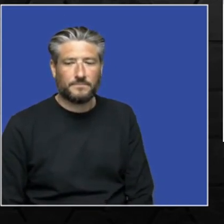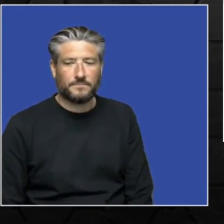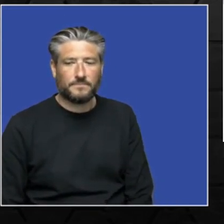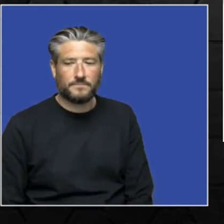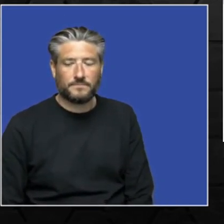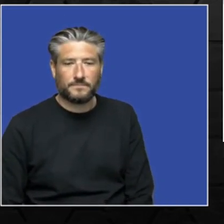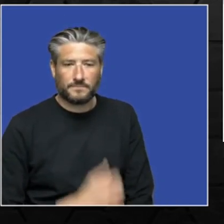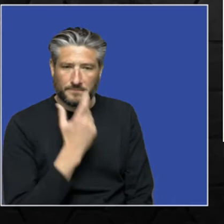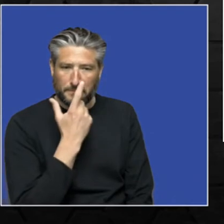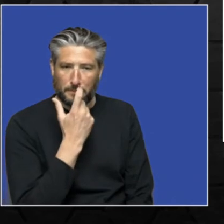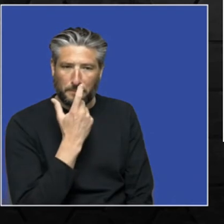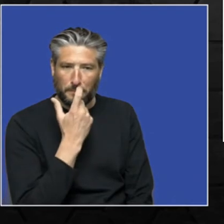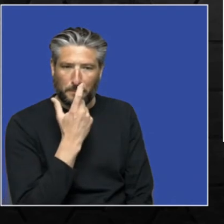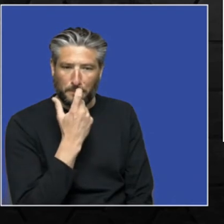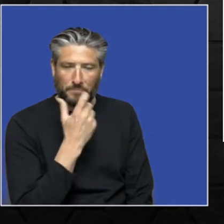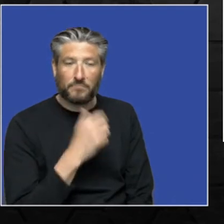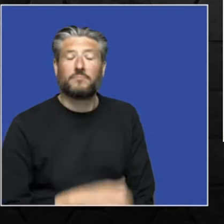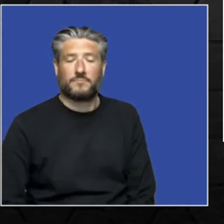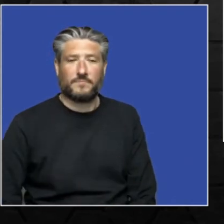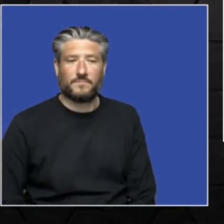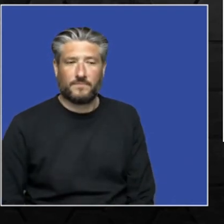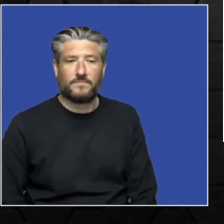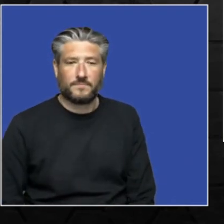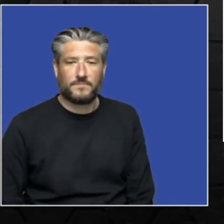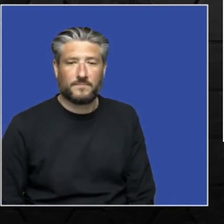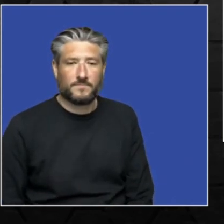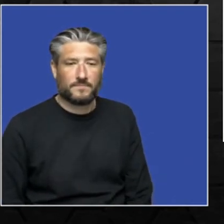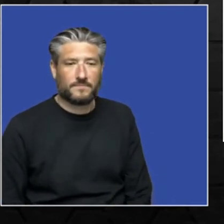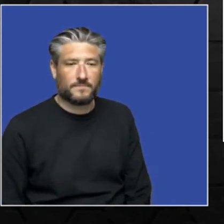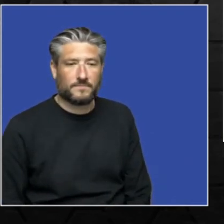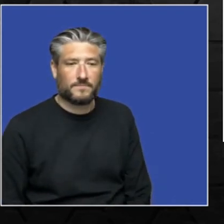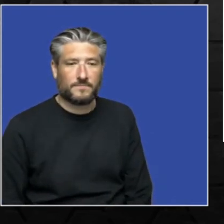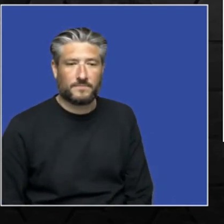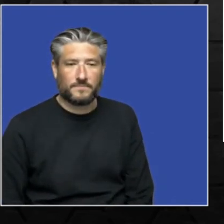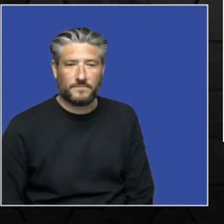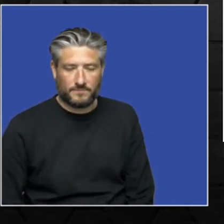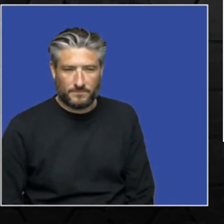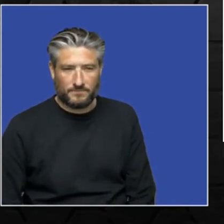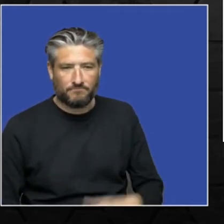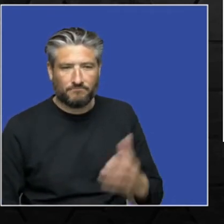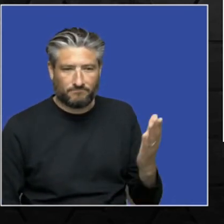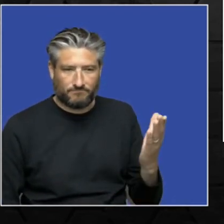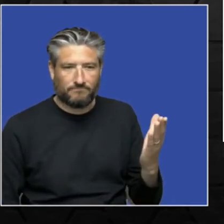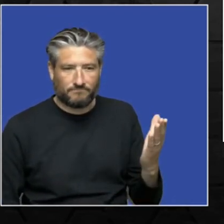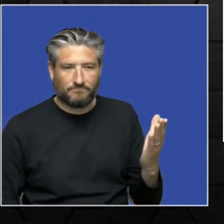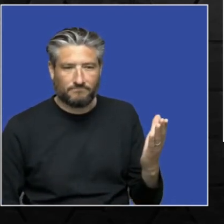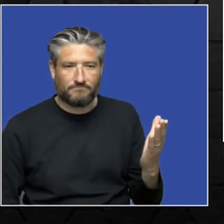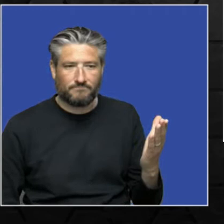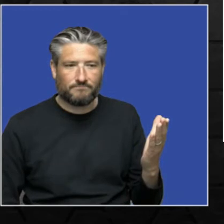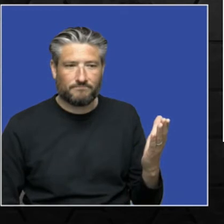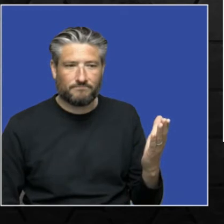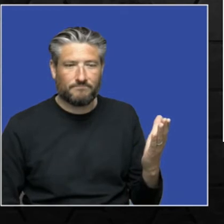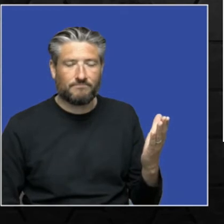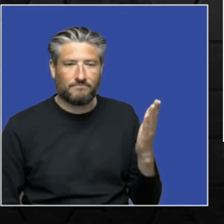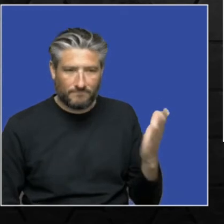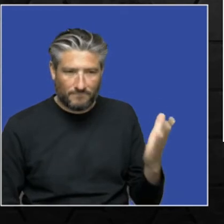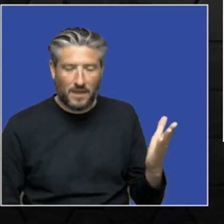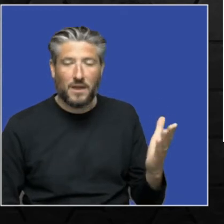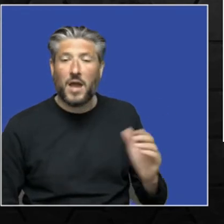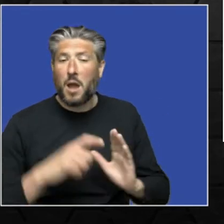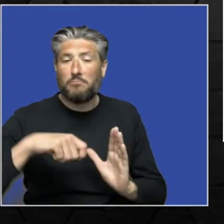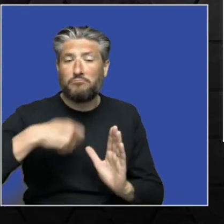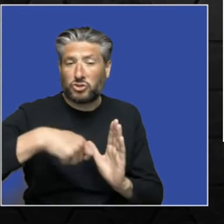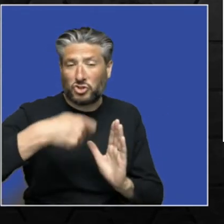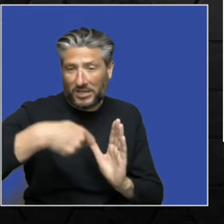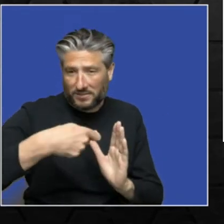Okay, sorry. Yep. So yep. So this is a project which is called